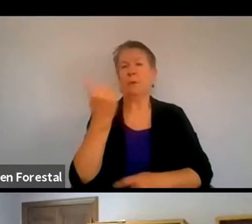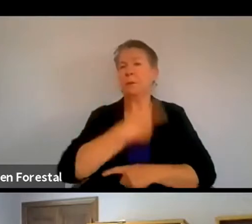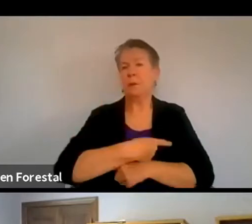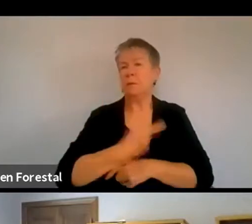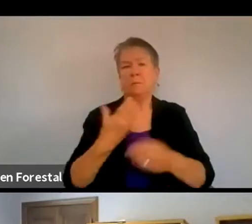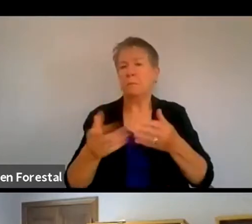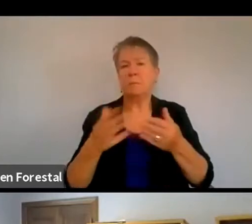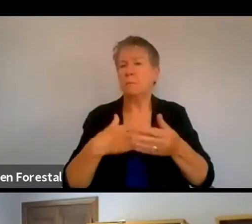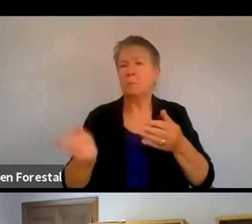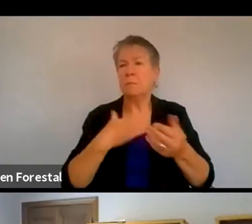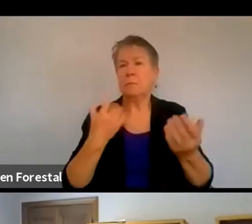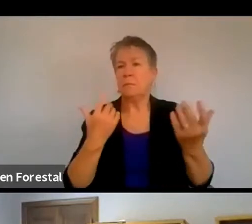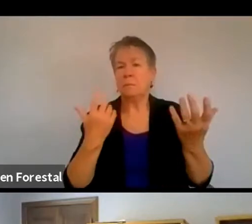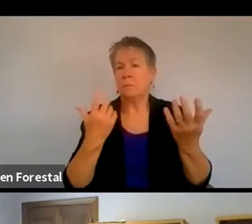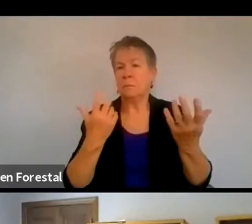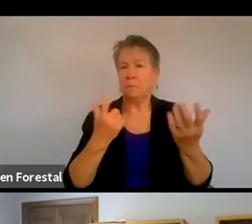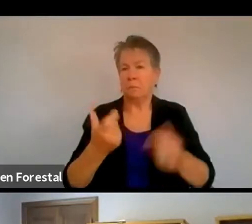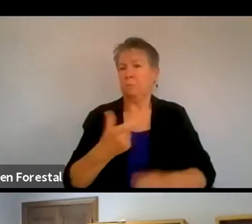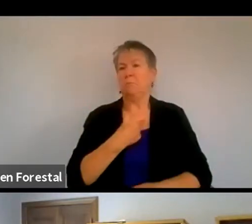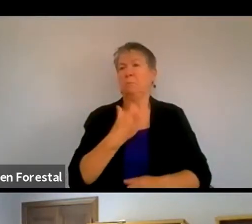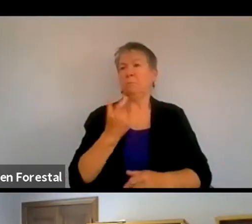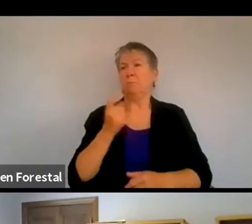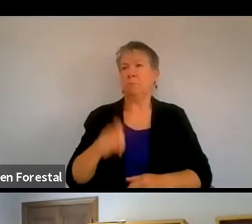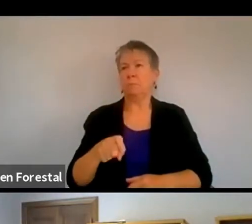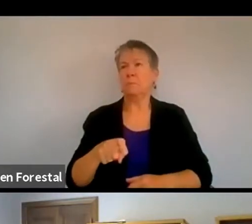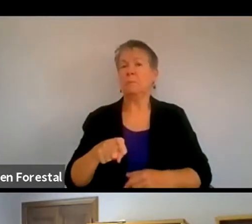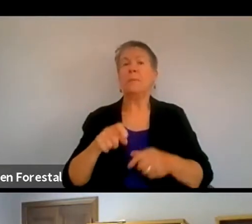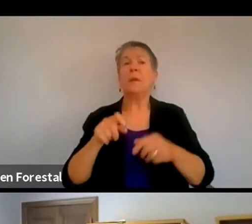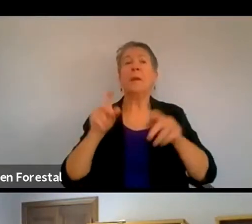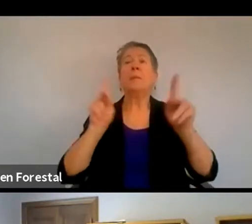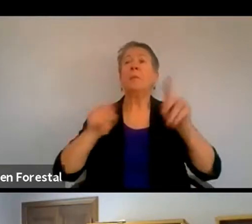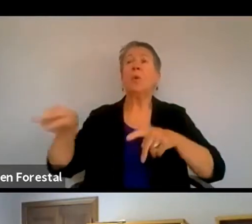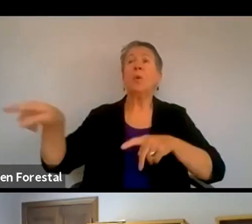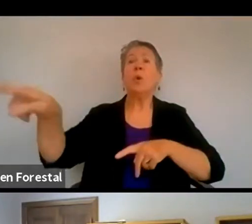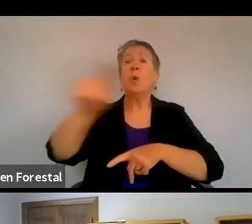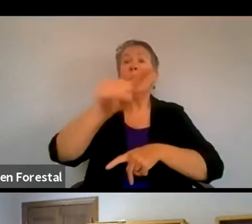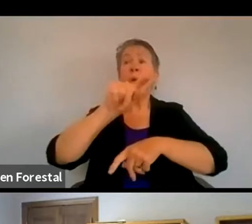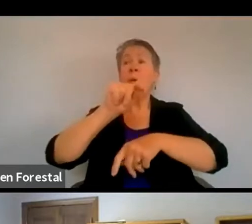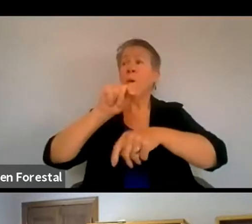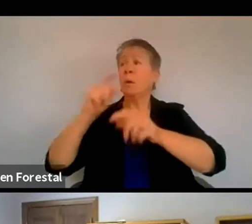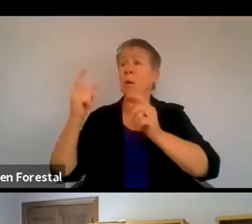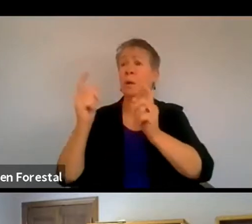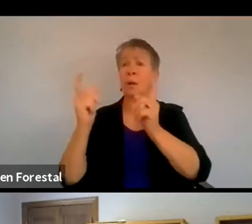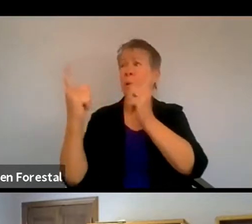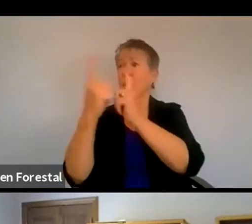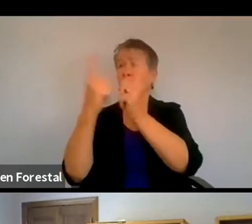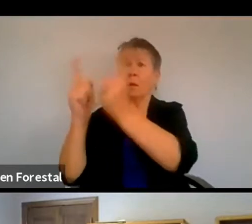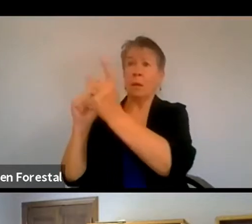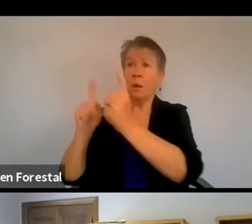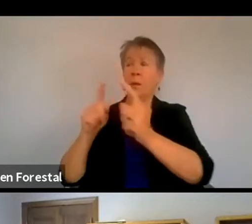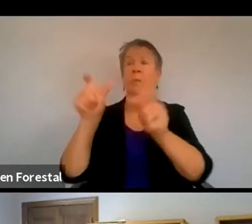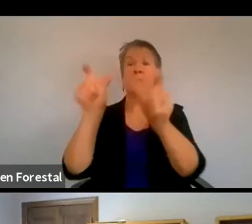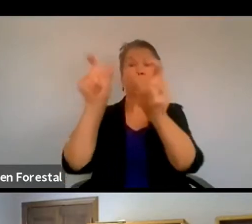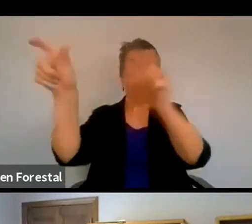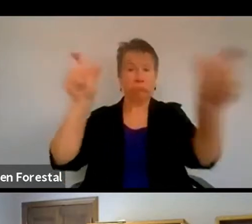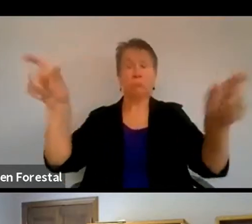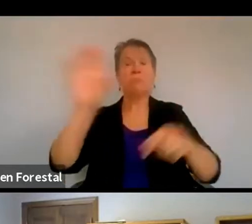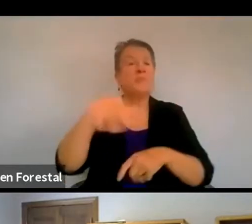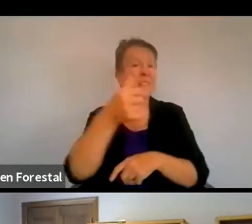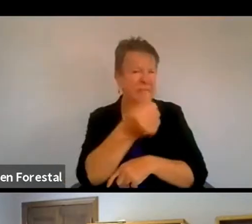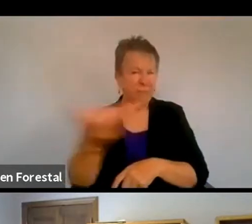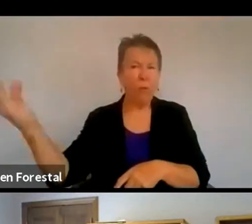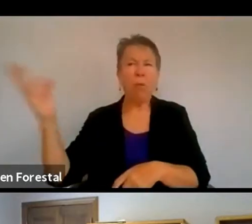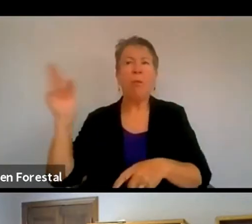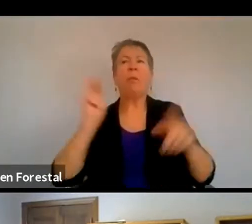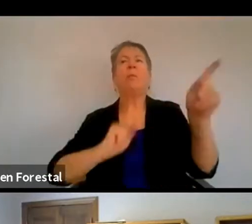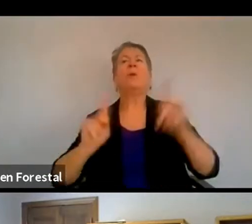you, but there are several at least who have been deemed to have had a close contact as defined by the CDC, and